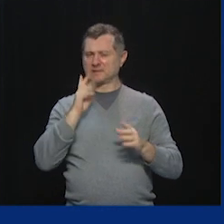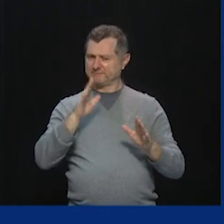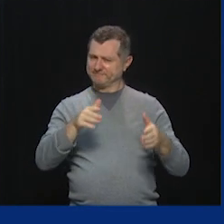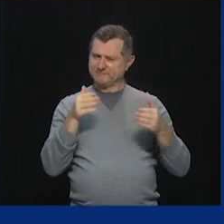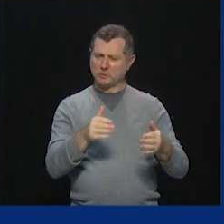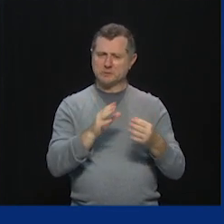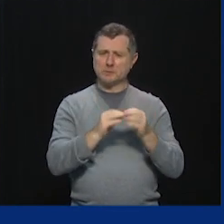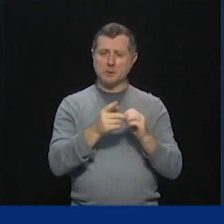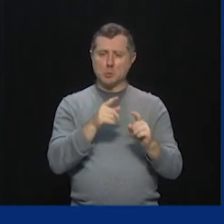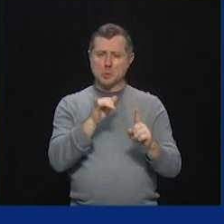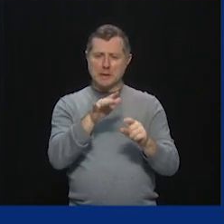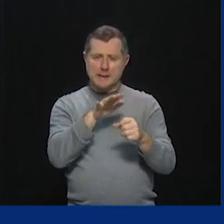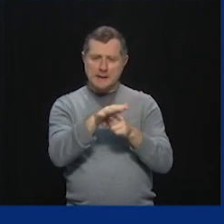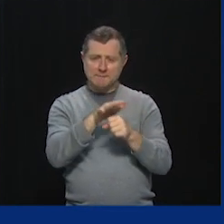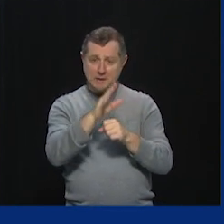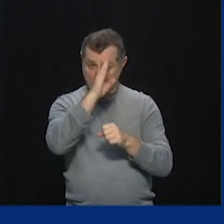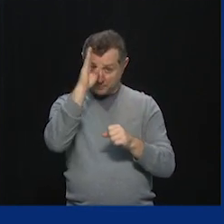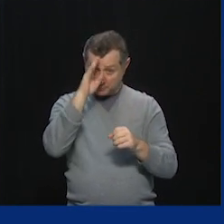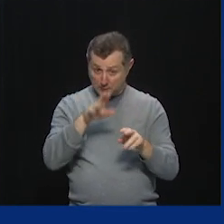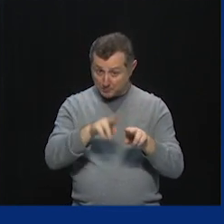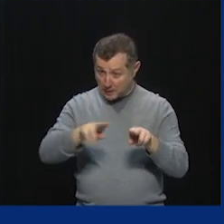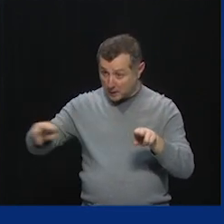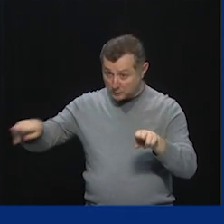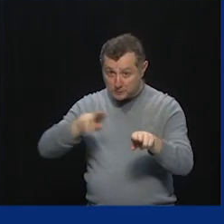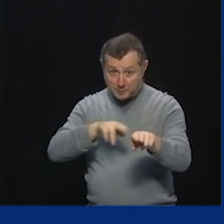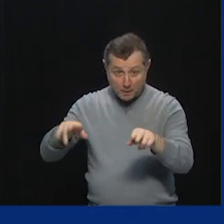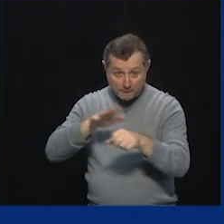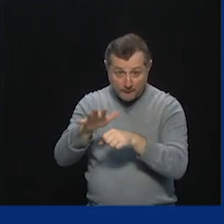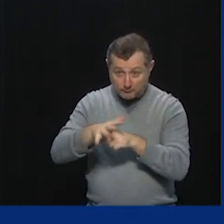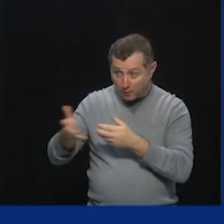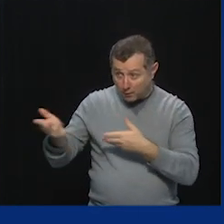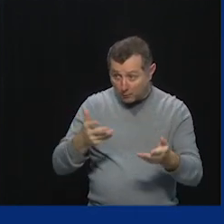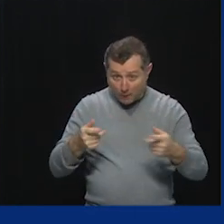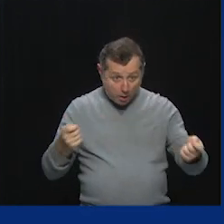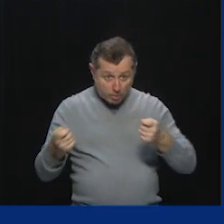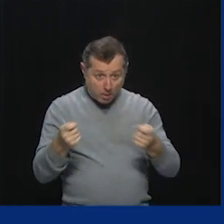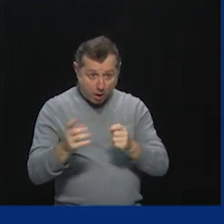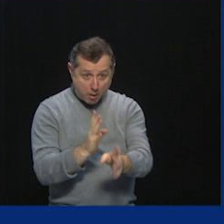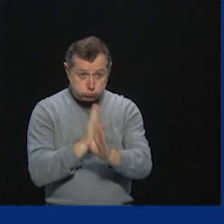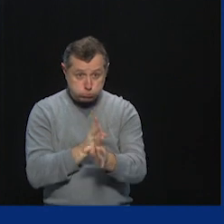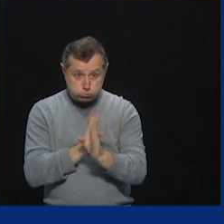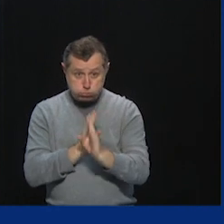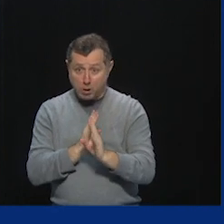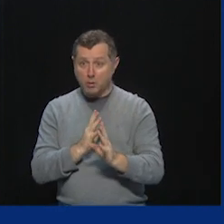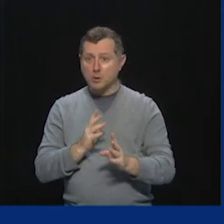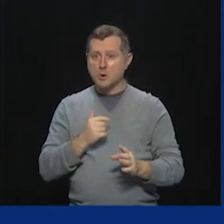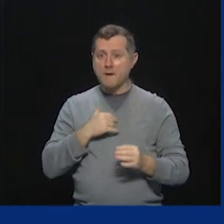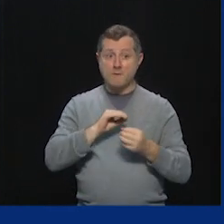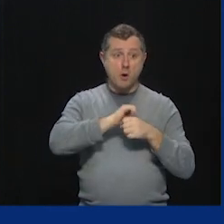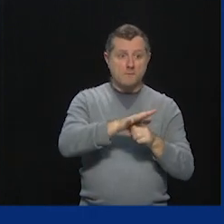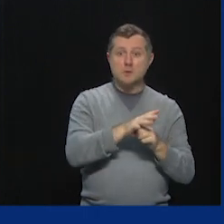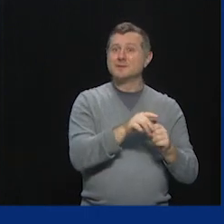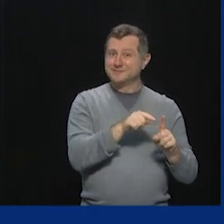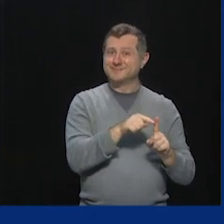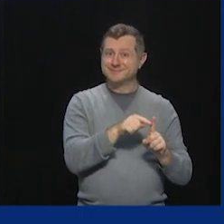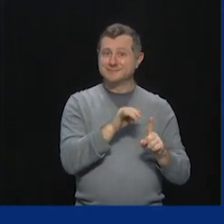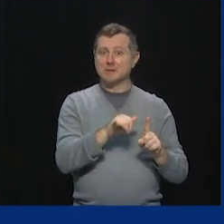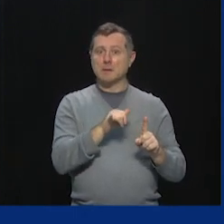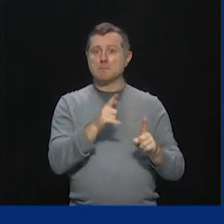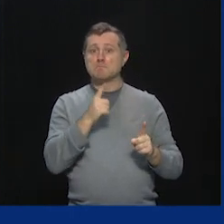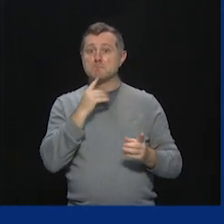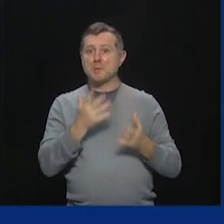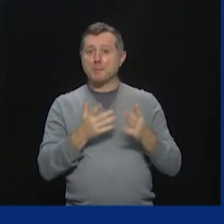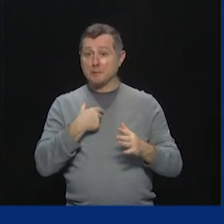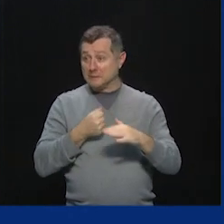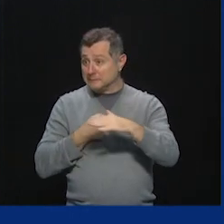in our hospitals to handle situations where people not just contract COVID, but also succumb to it and need hospitalization?